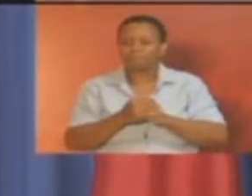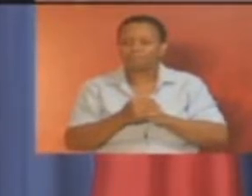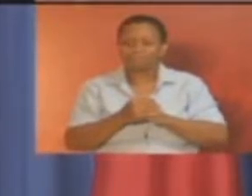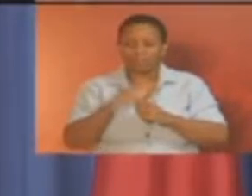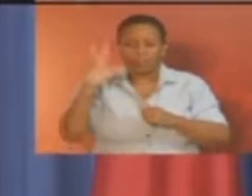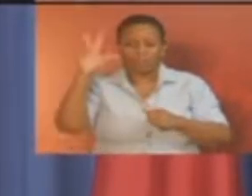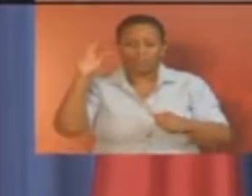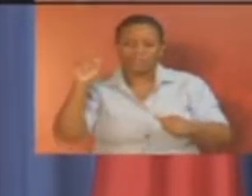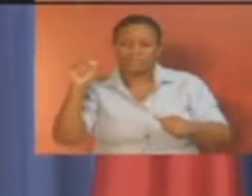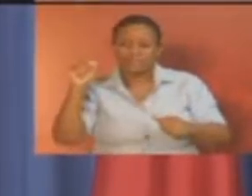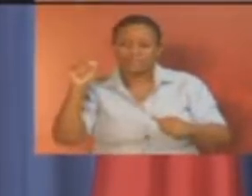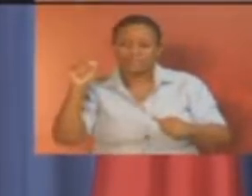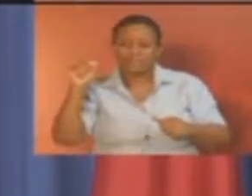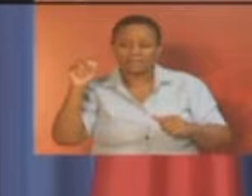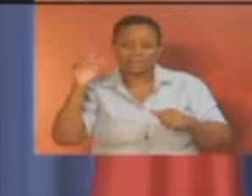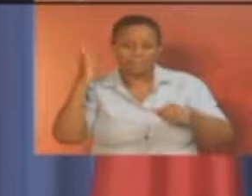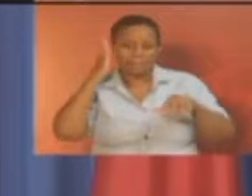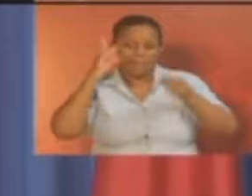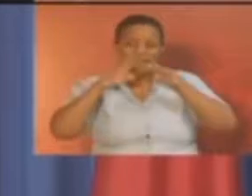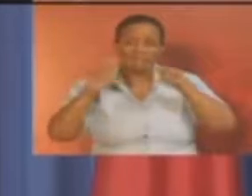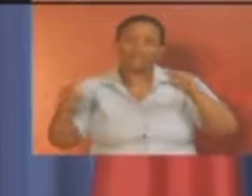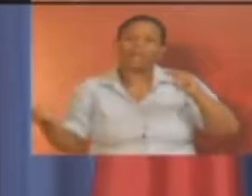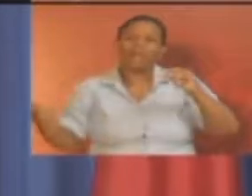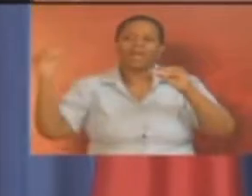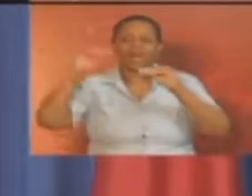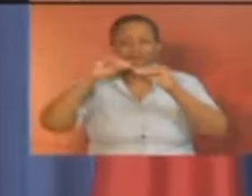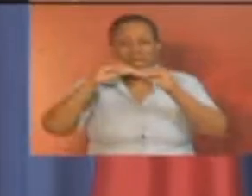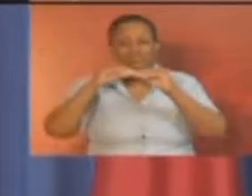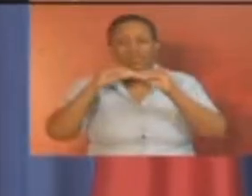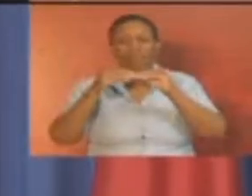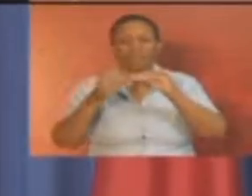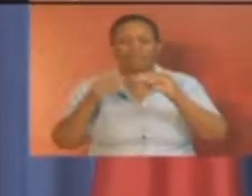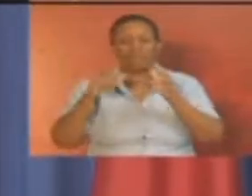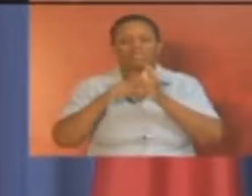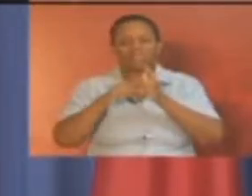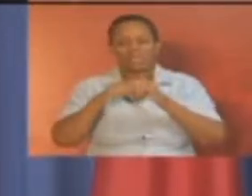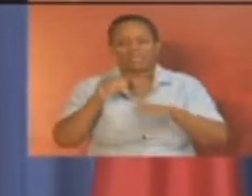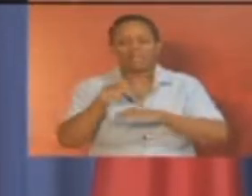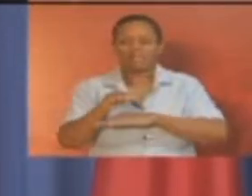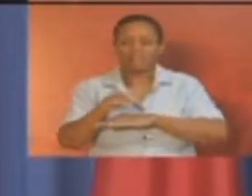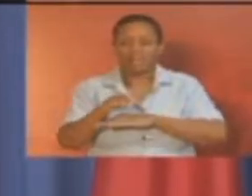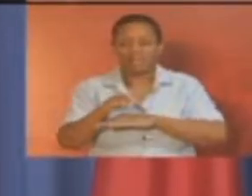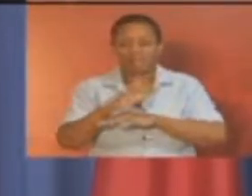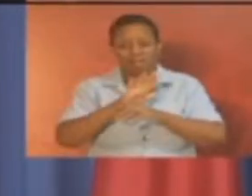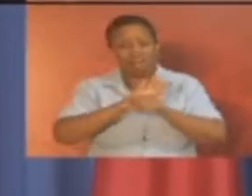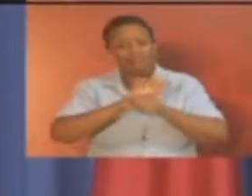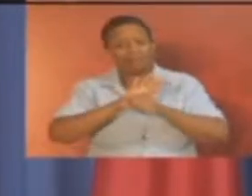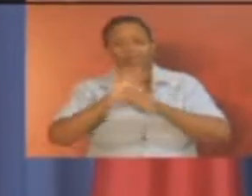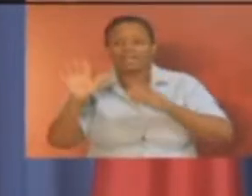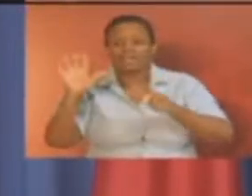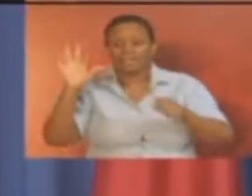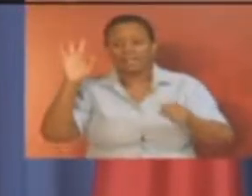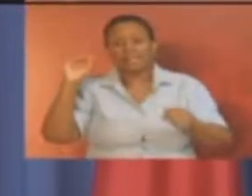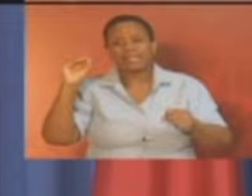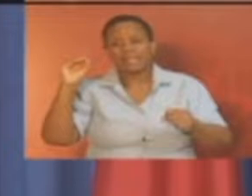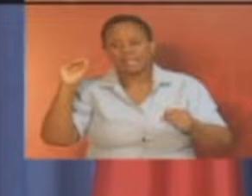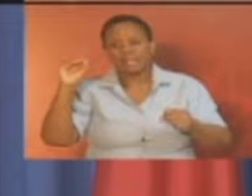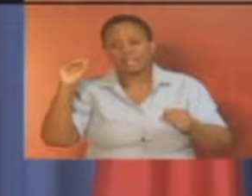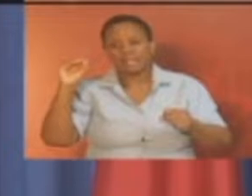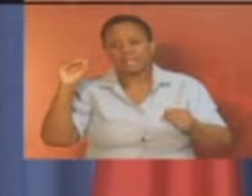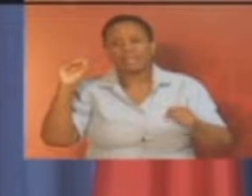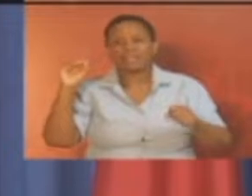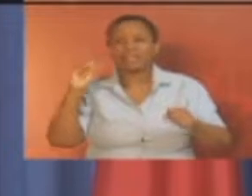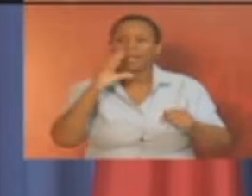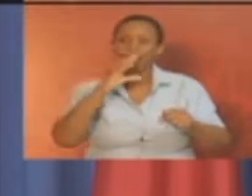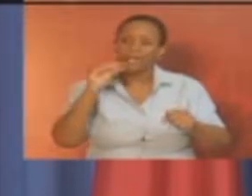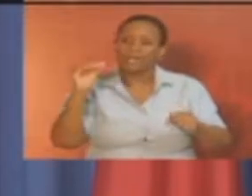this evening and a maximum capacity of 90. At the UTT Valsain, a similar exercise with 30